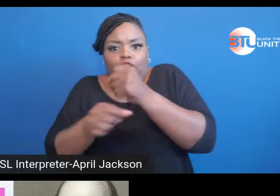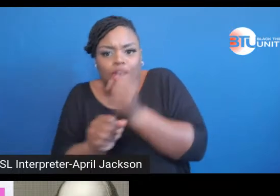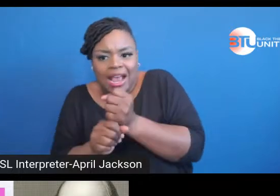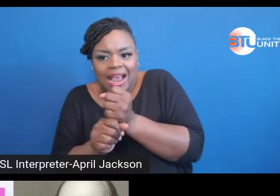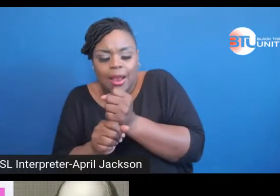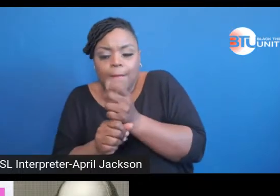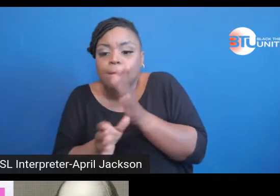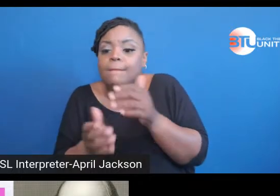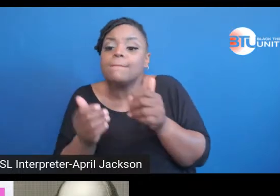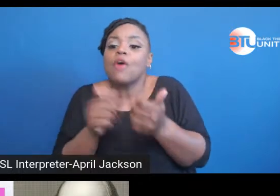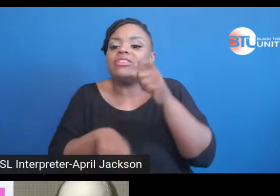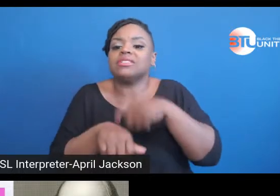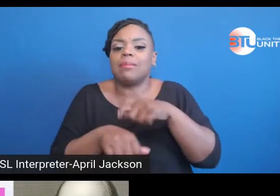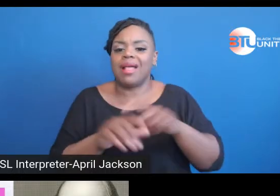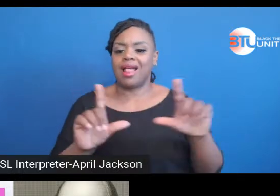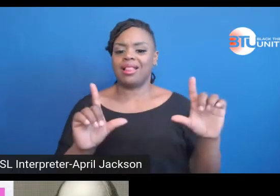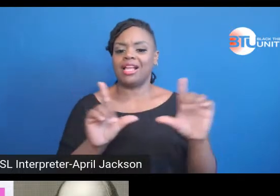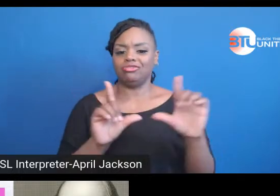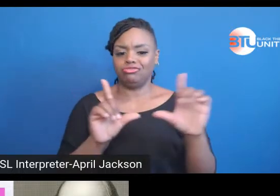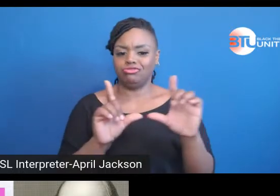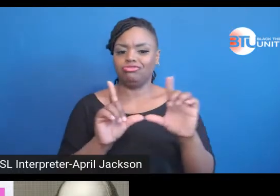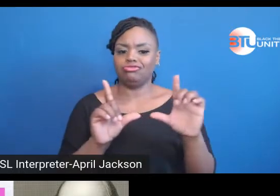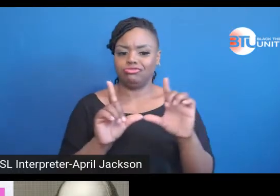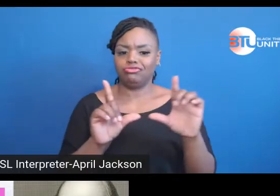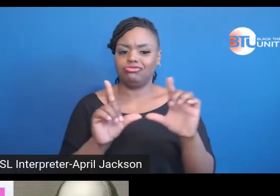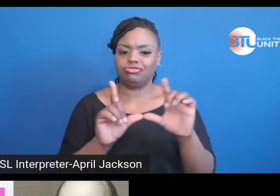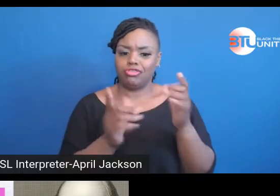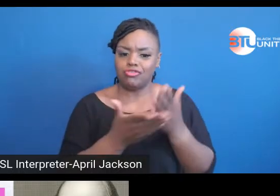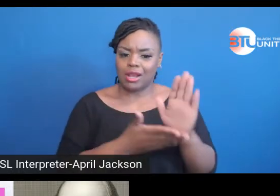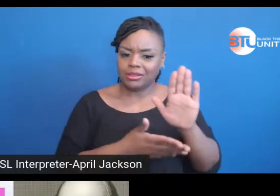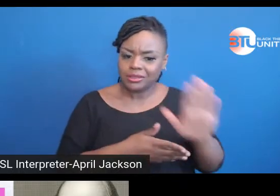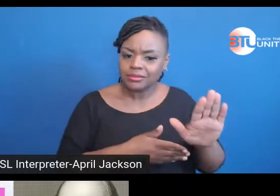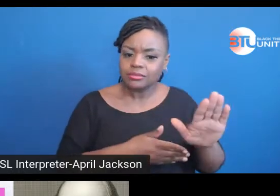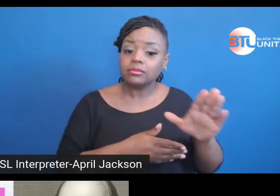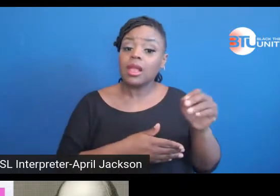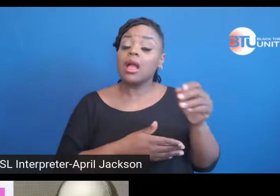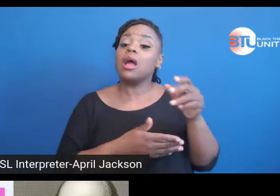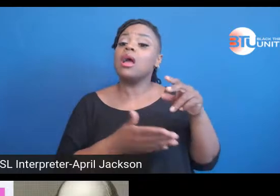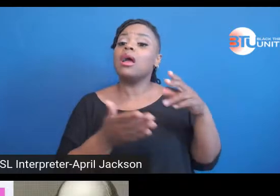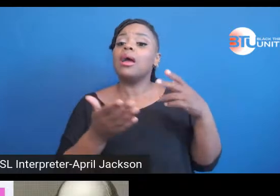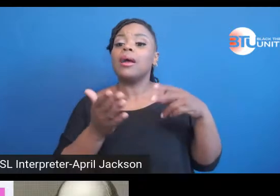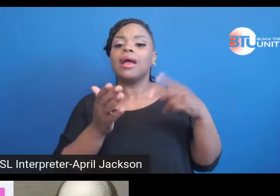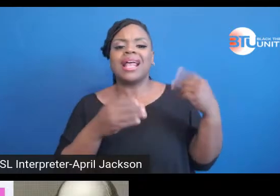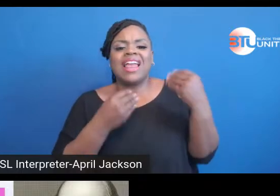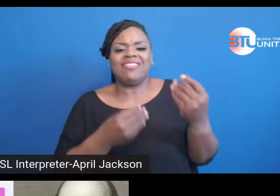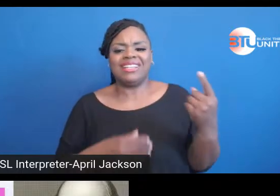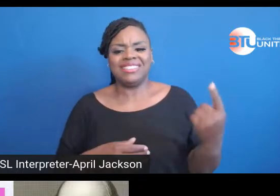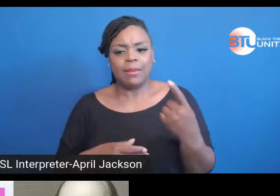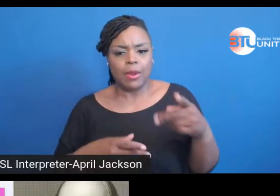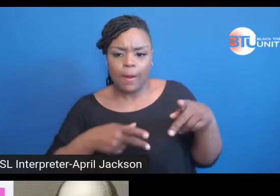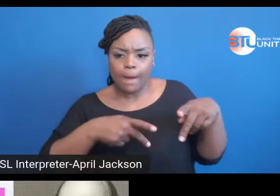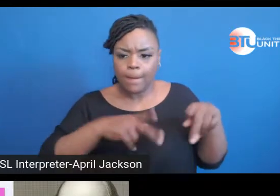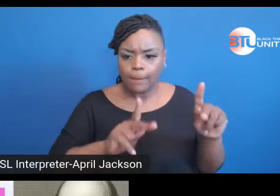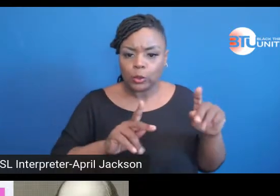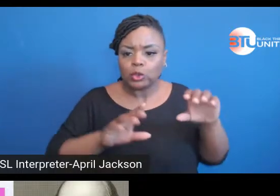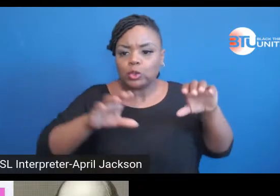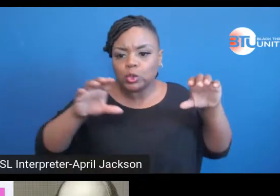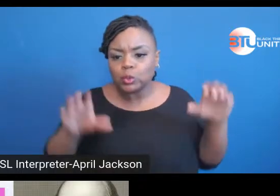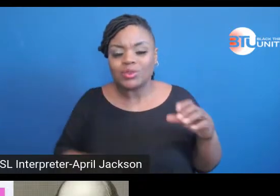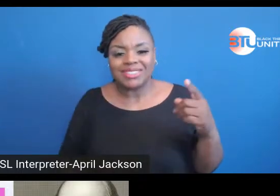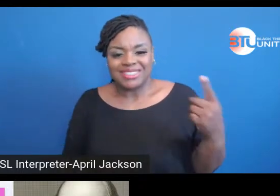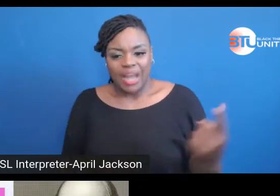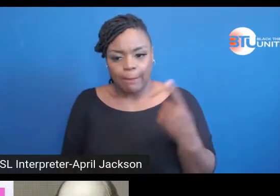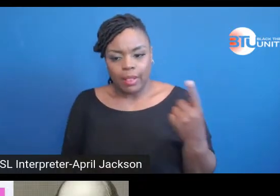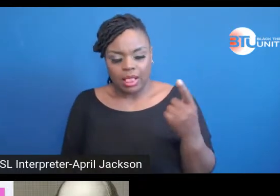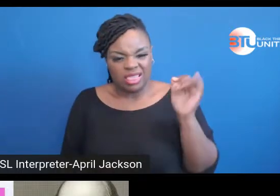licensing the right. And a license, it just means you're giving somebody else permission to do something with what you own. When